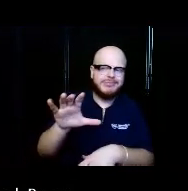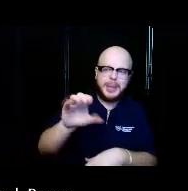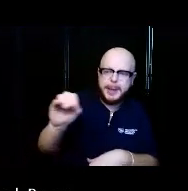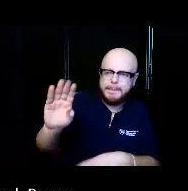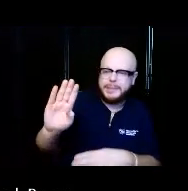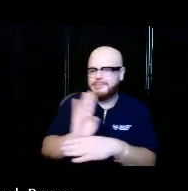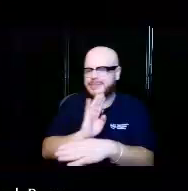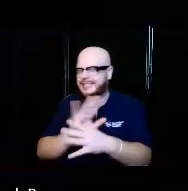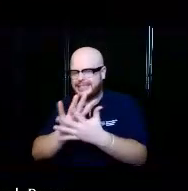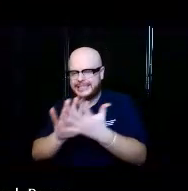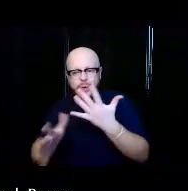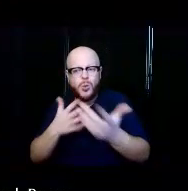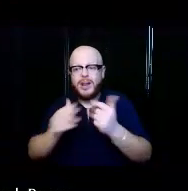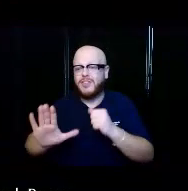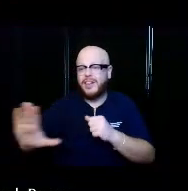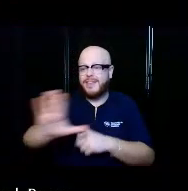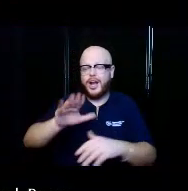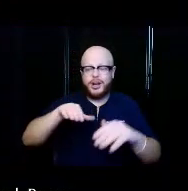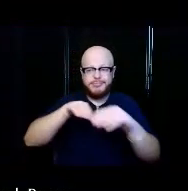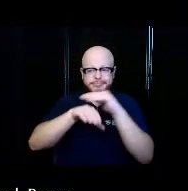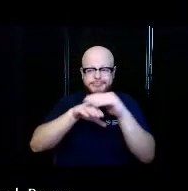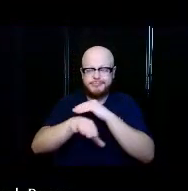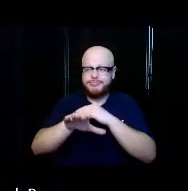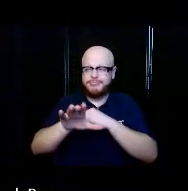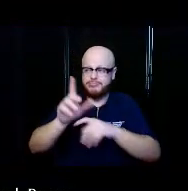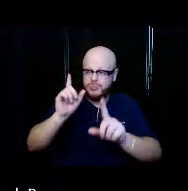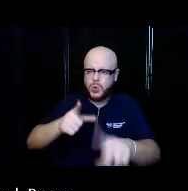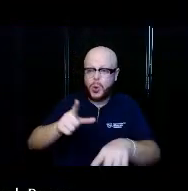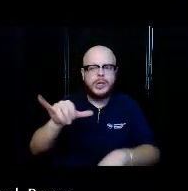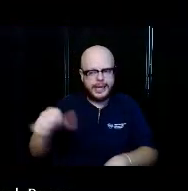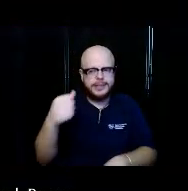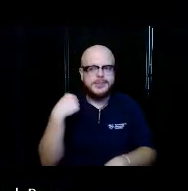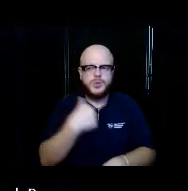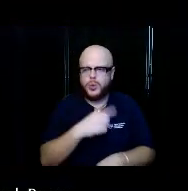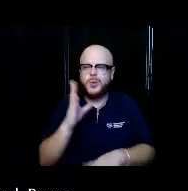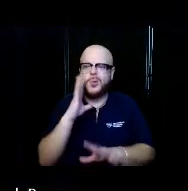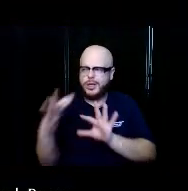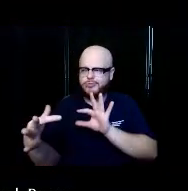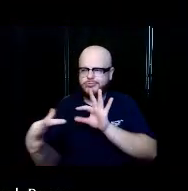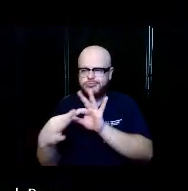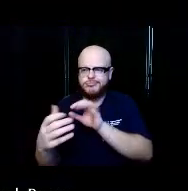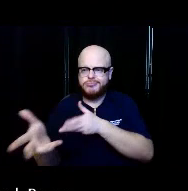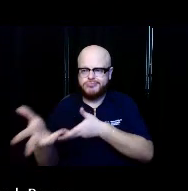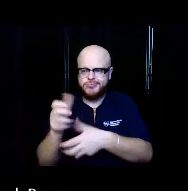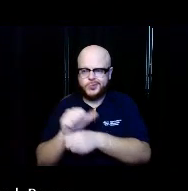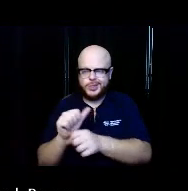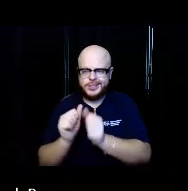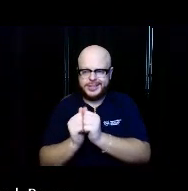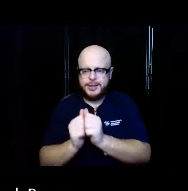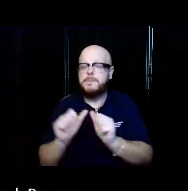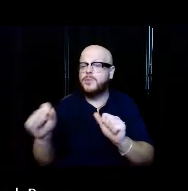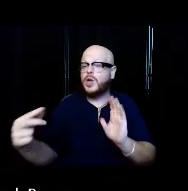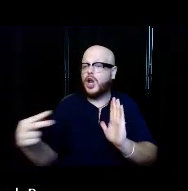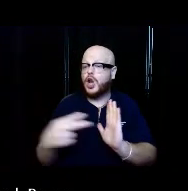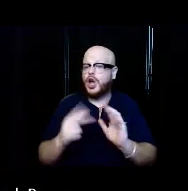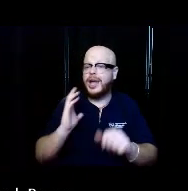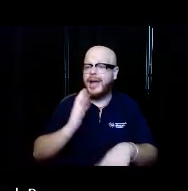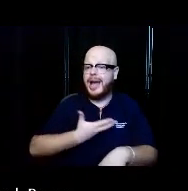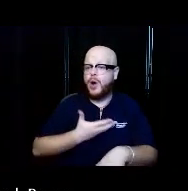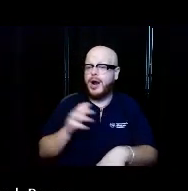to connect with you. You can find our contact information on the AO webpage. We have